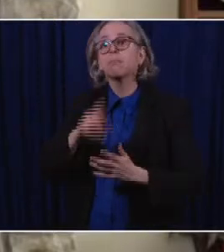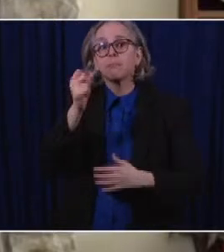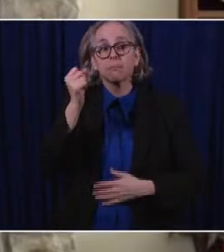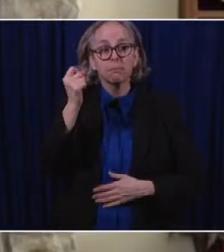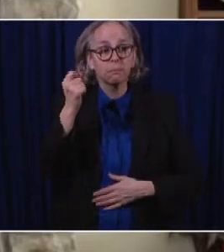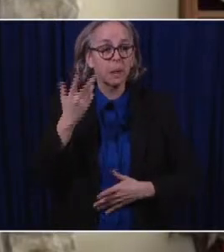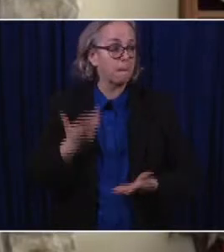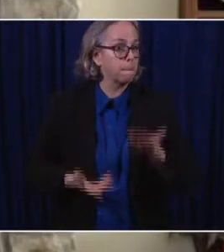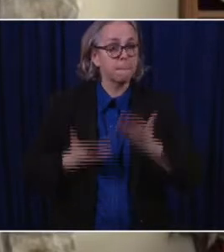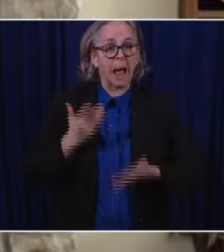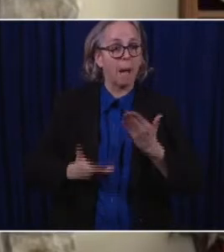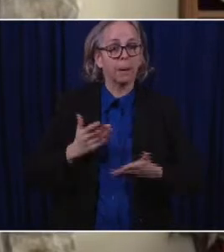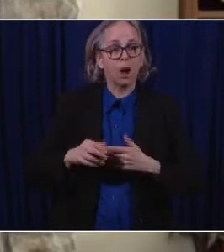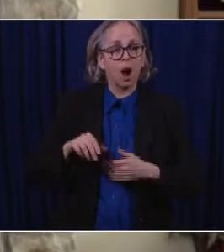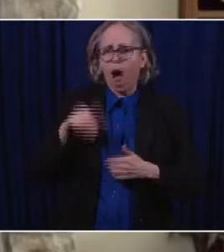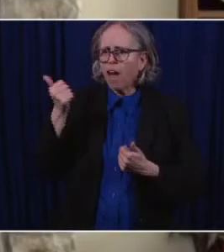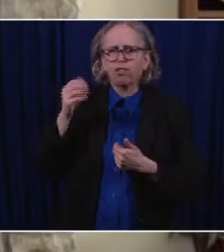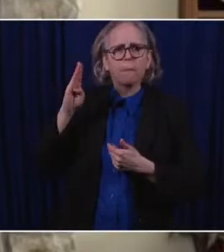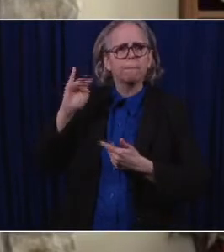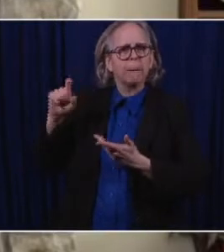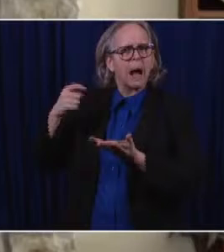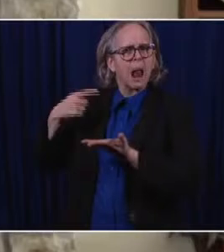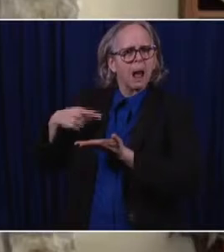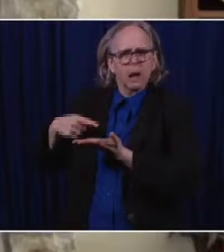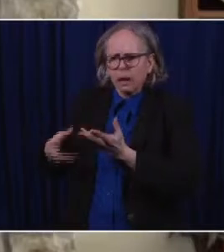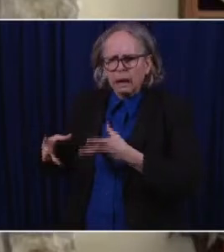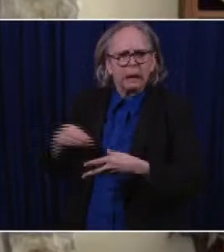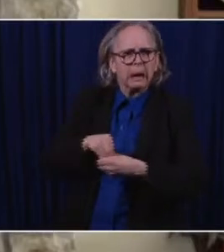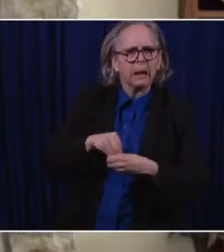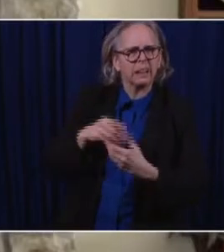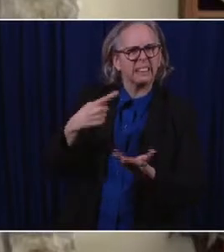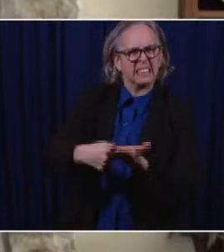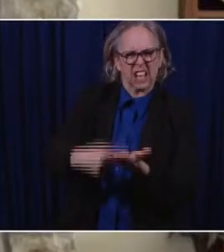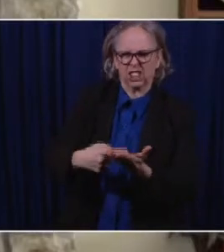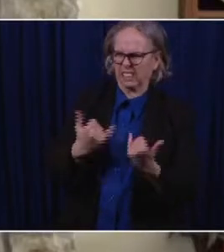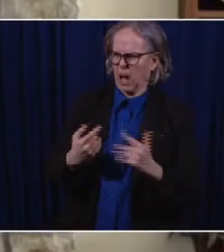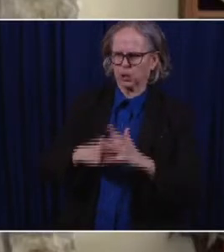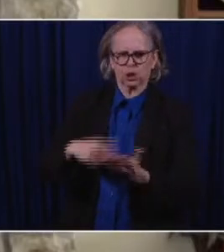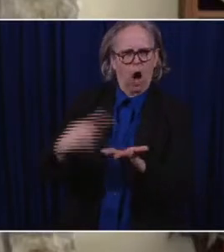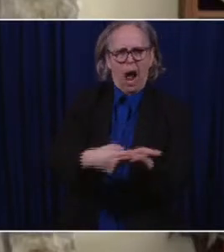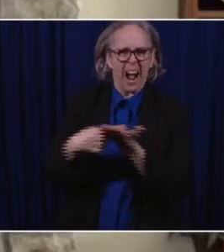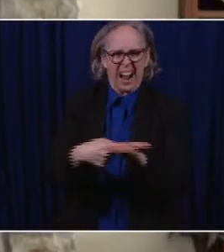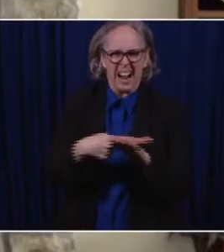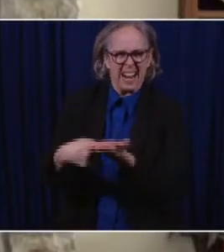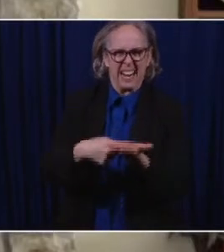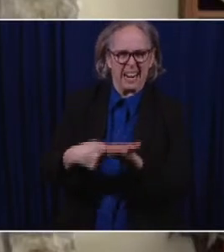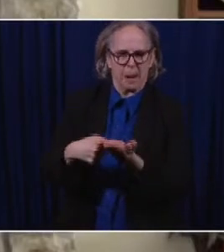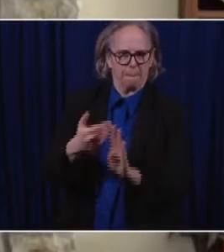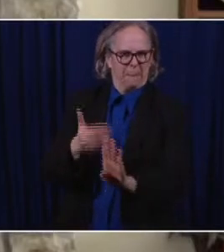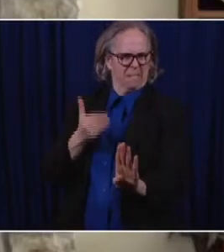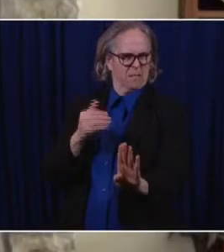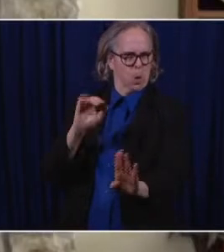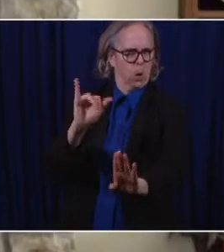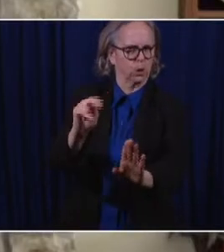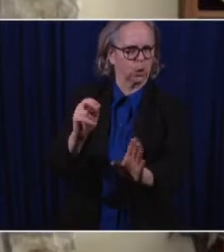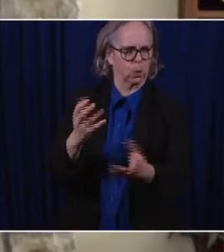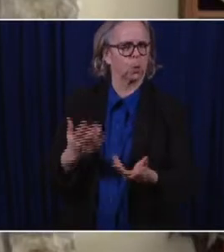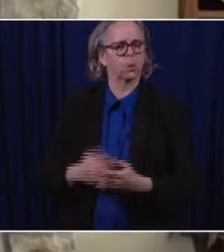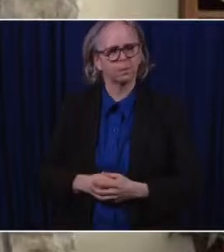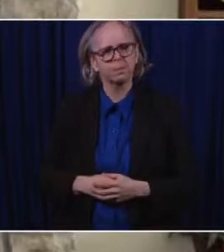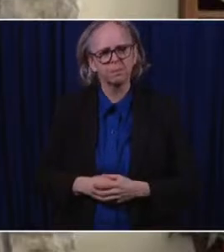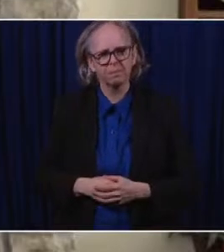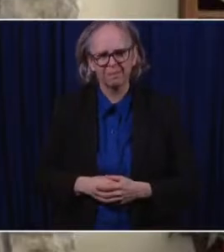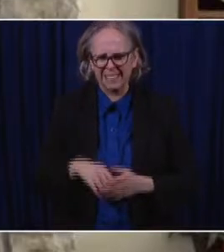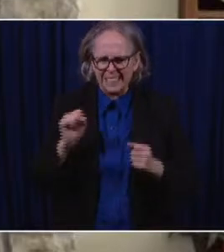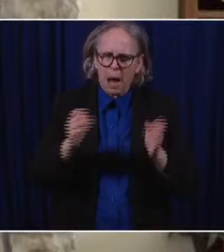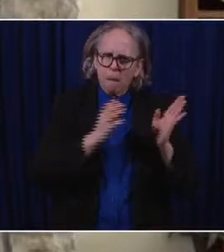to work on this because there may be things that, much of this will be delivered, one would assume, this summer, and